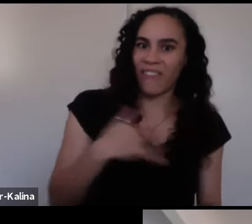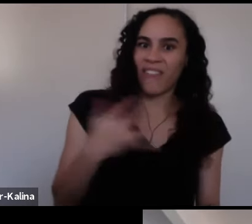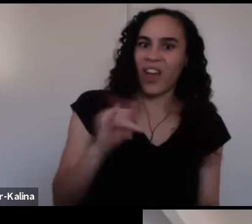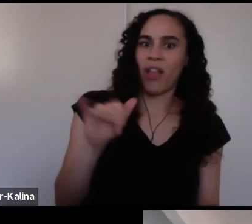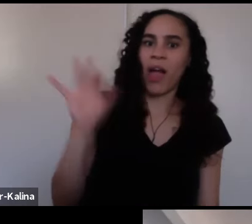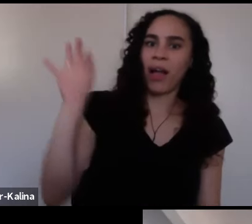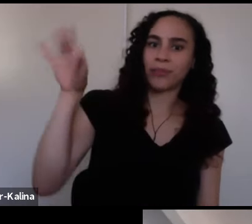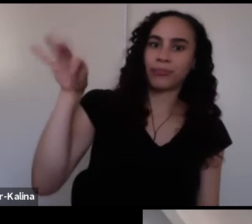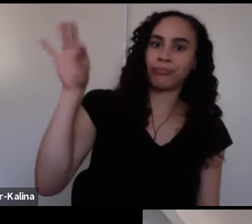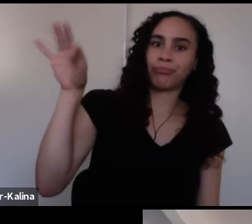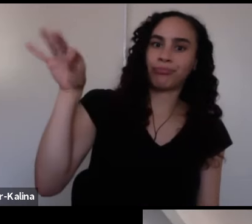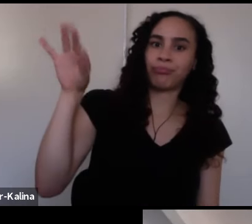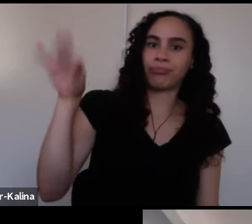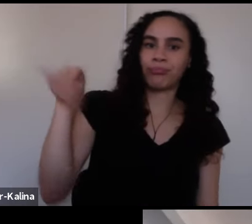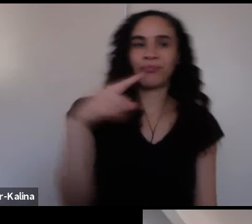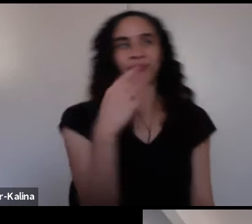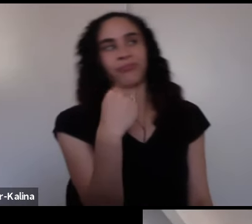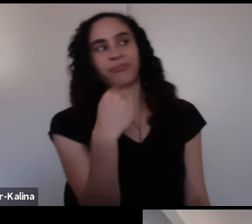Yeah.